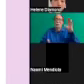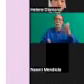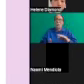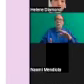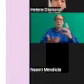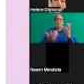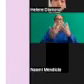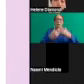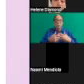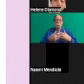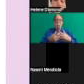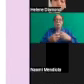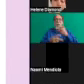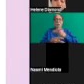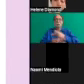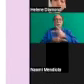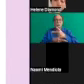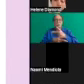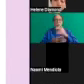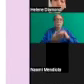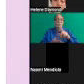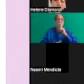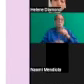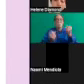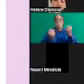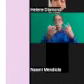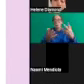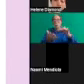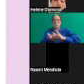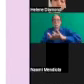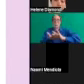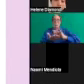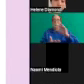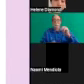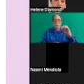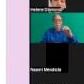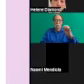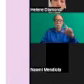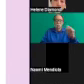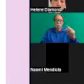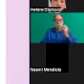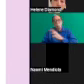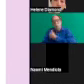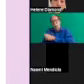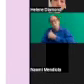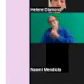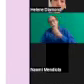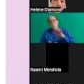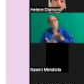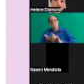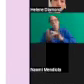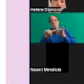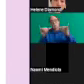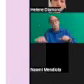This is true with many medical models, hospital models or medical systems that we see. Lack of integrated care. So,